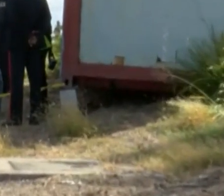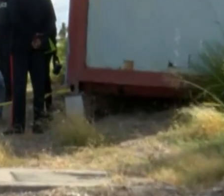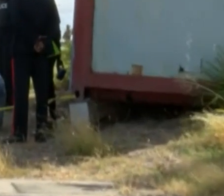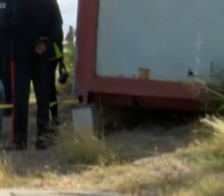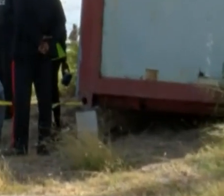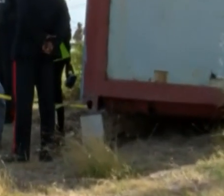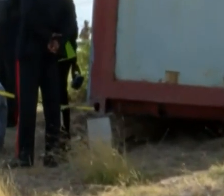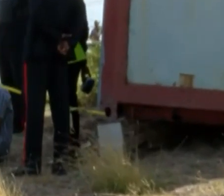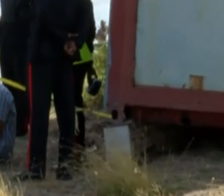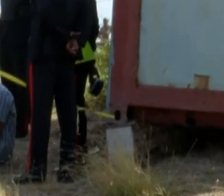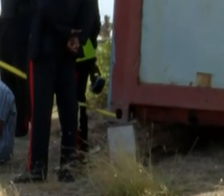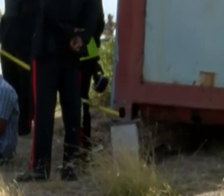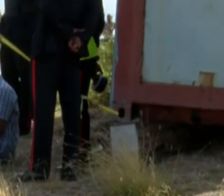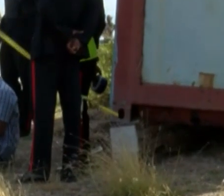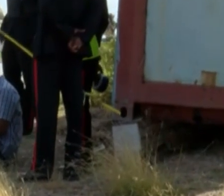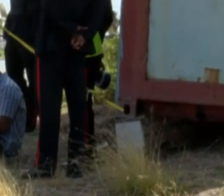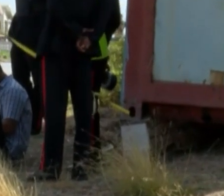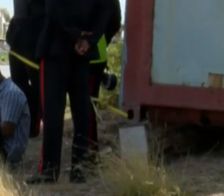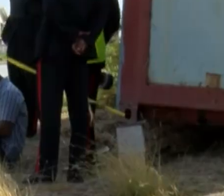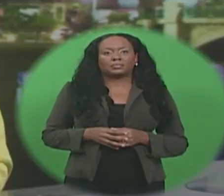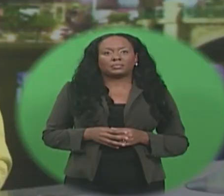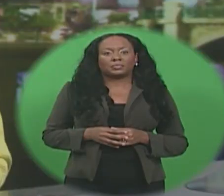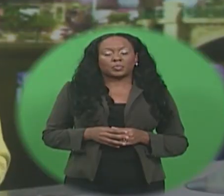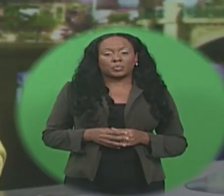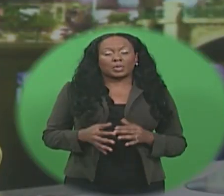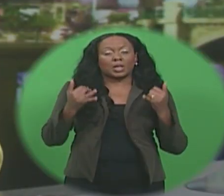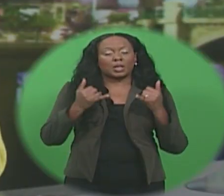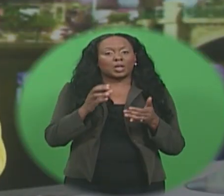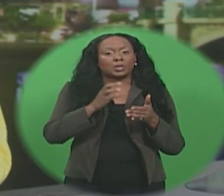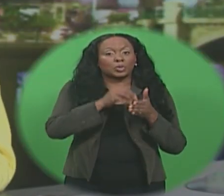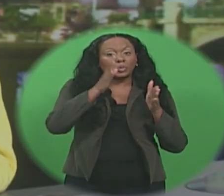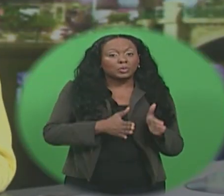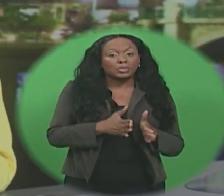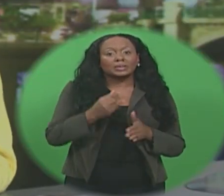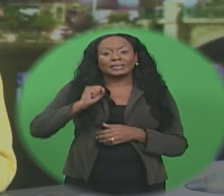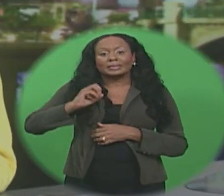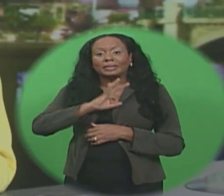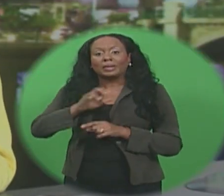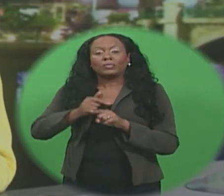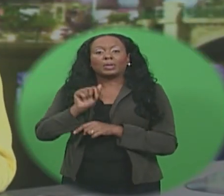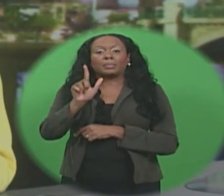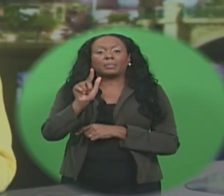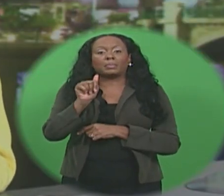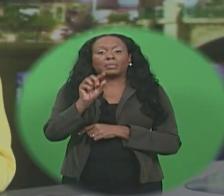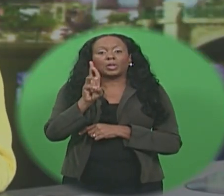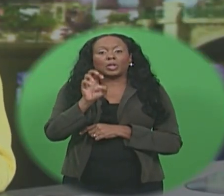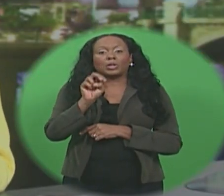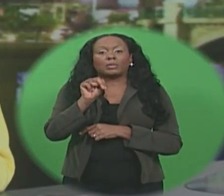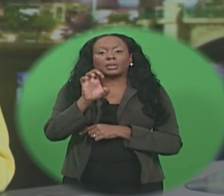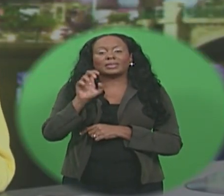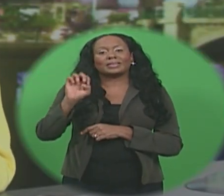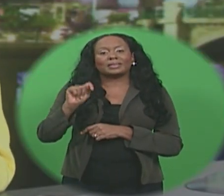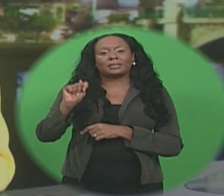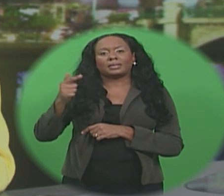418-2612. Sharika Griffith, CBC News. Thanks, Sharika. Students and staff of the Lawrence T. Gay